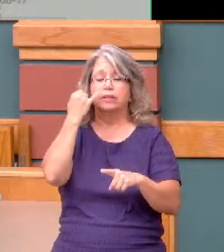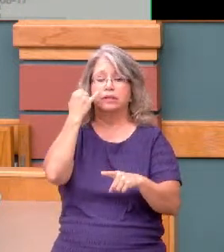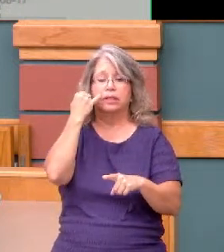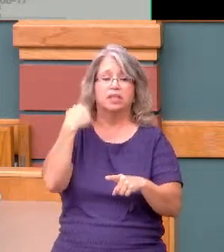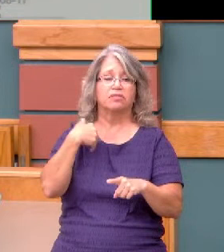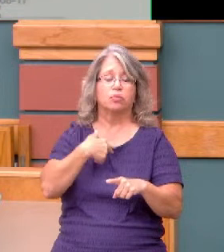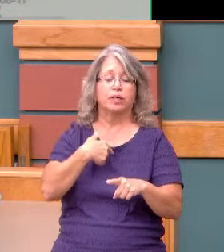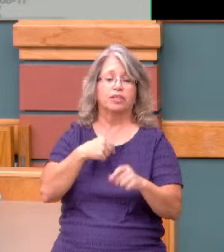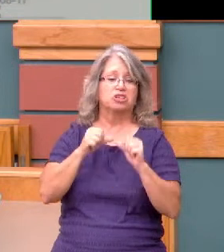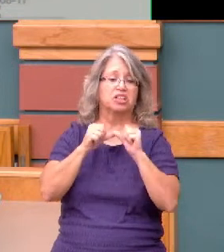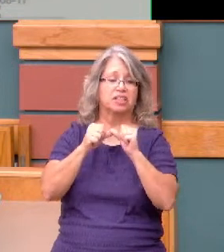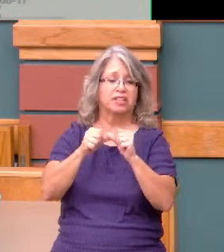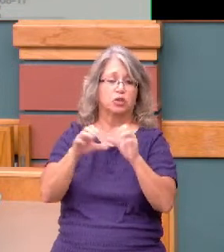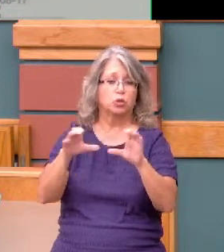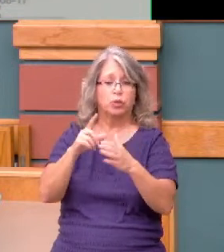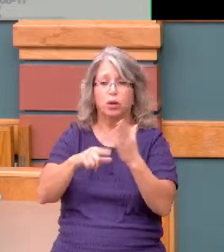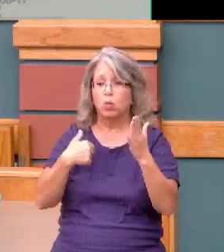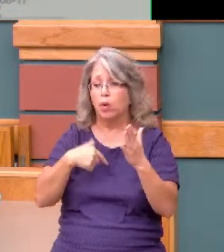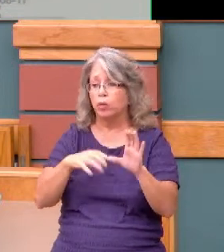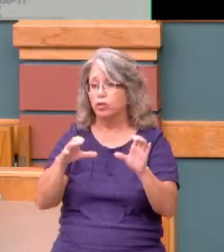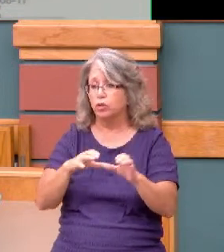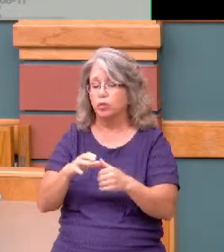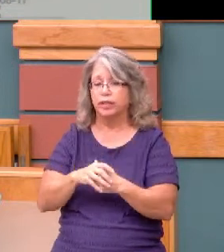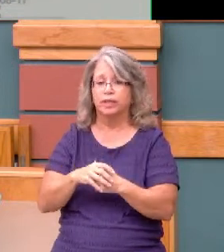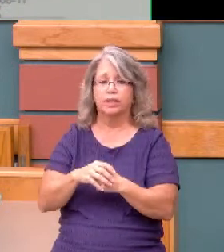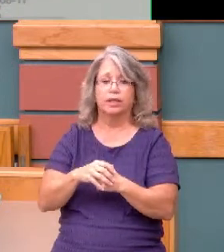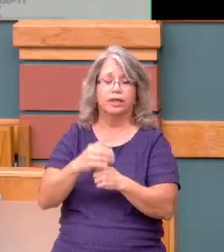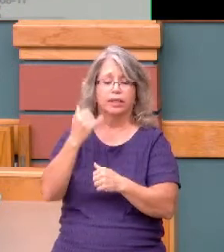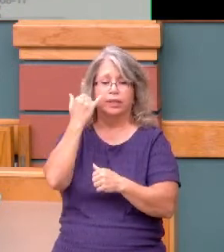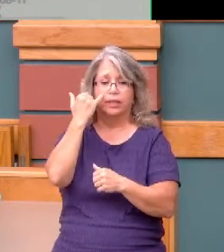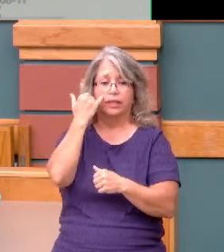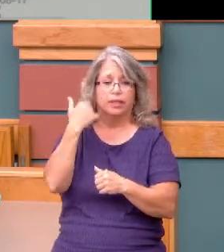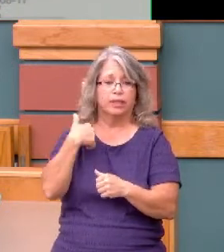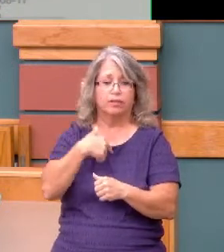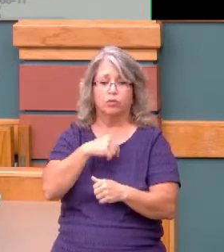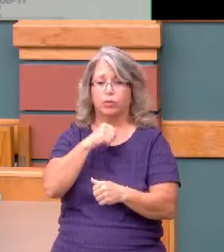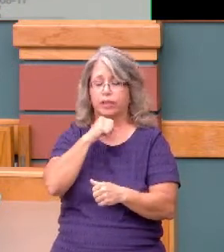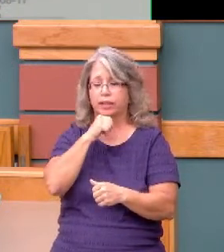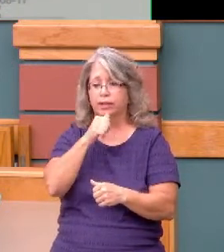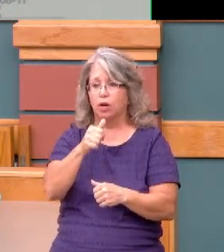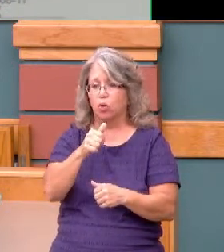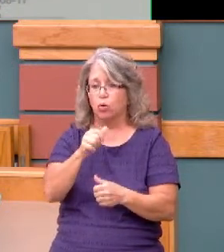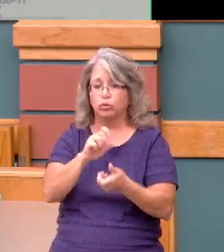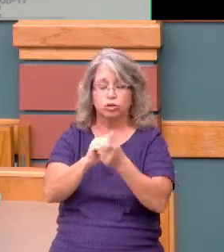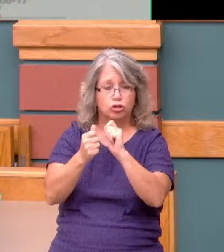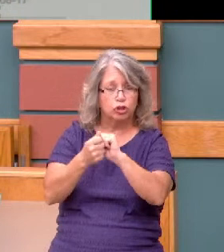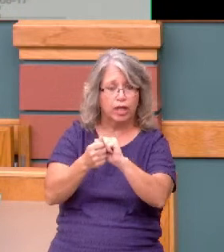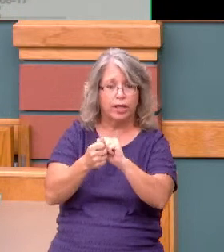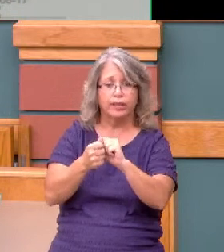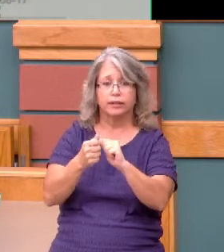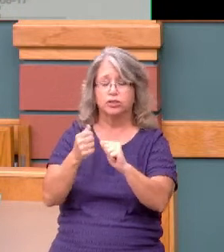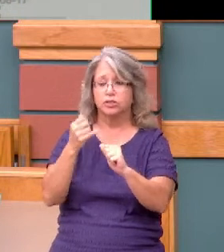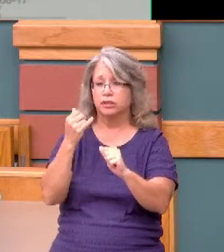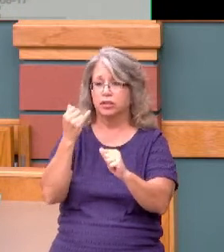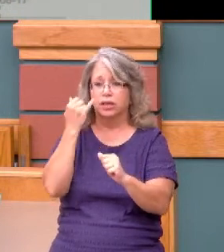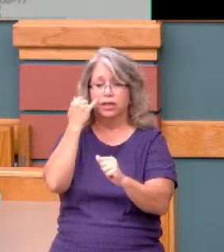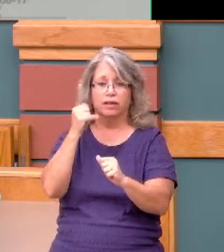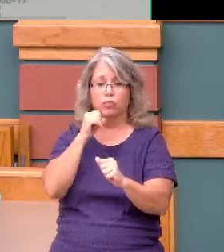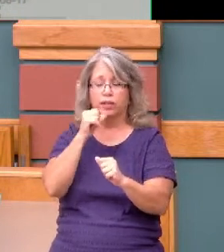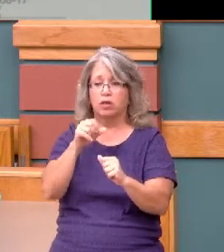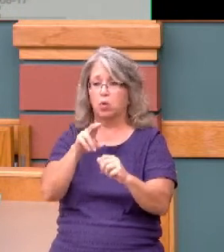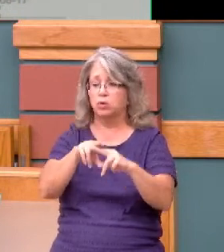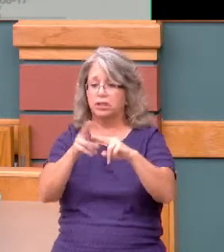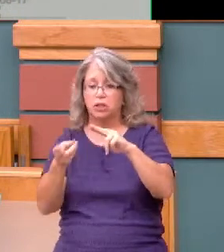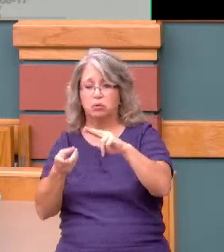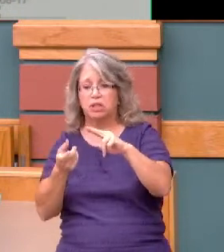vigilance. We don't back off on our mitigations of COVID-19, but we don't increase them either